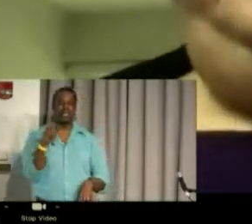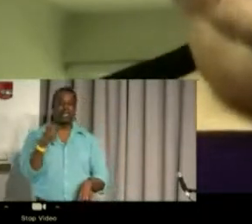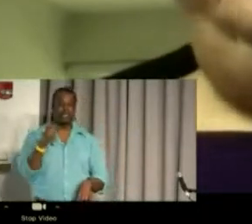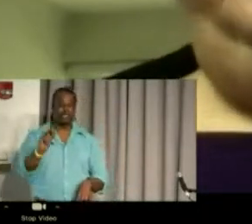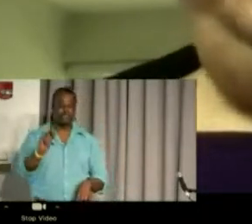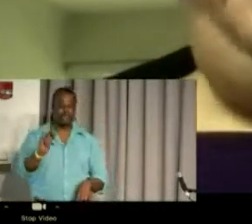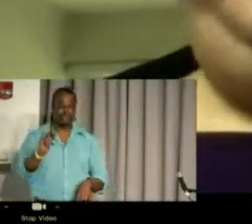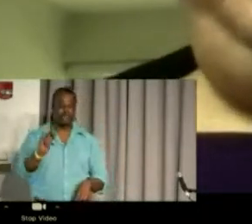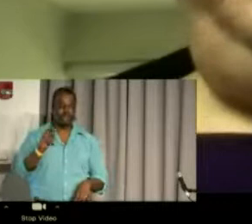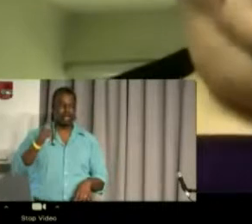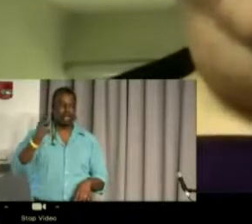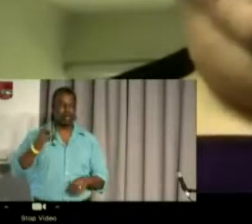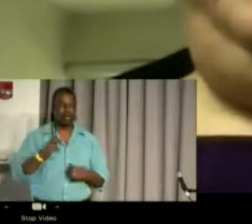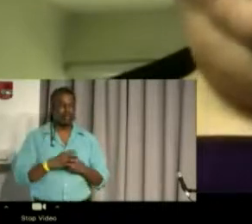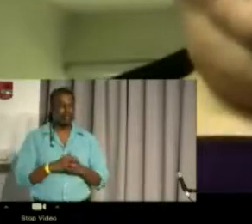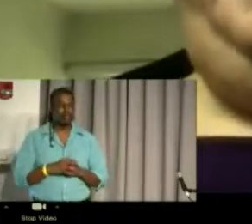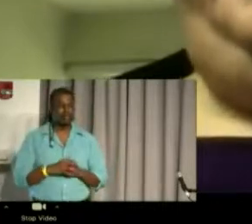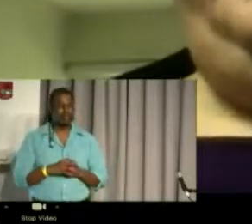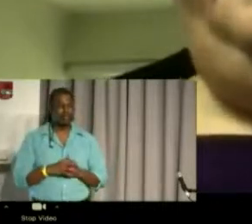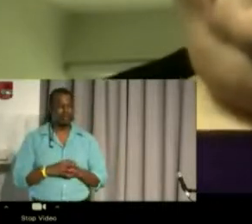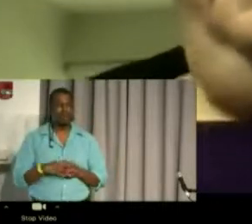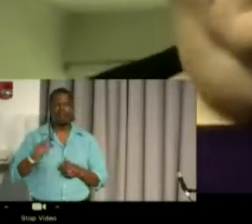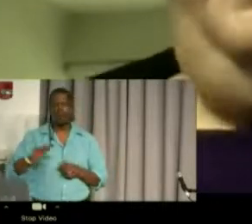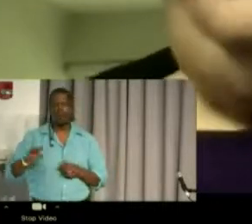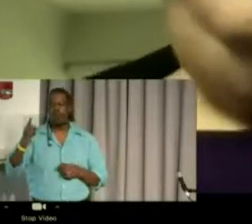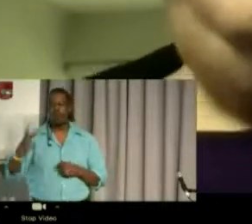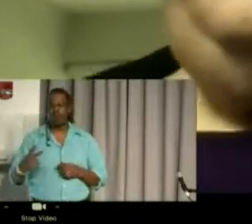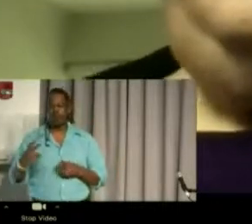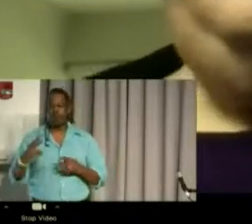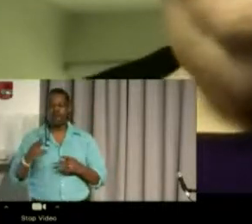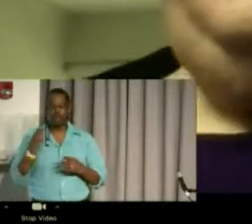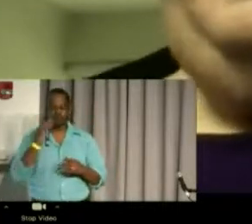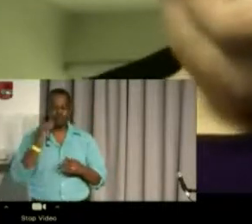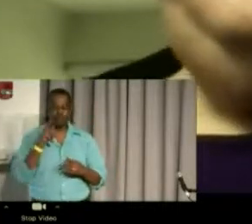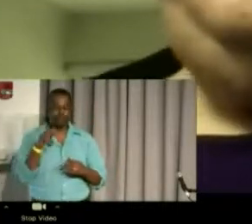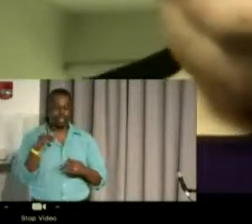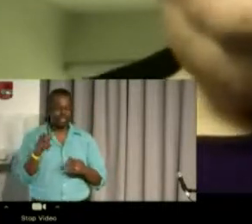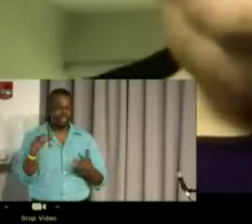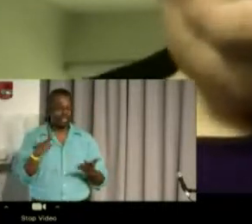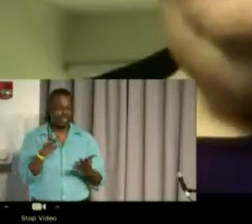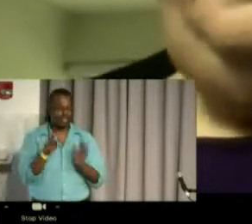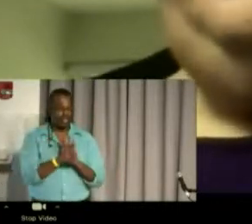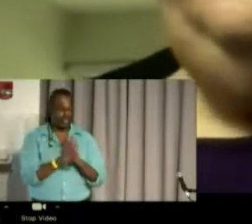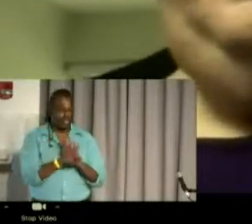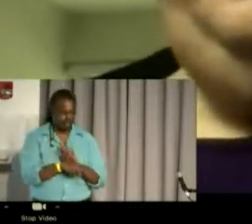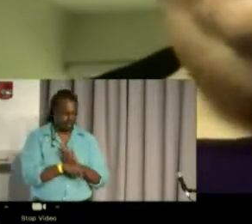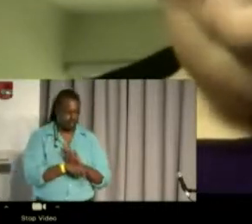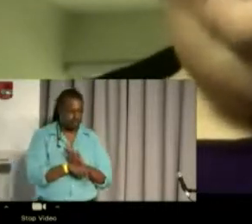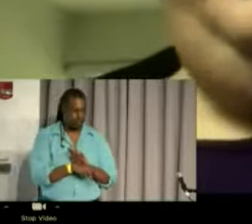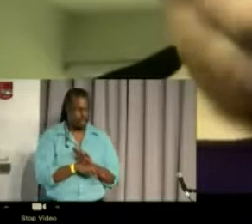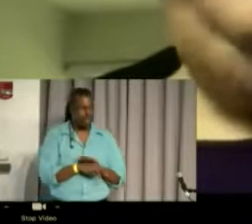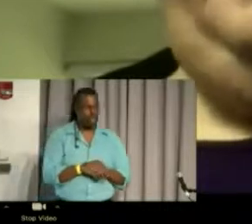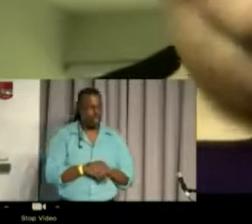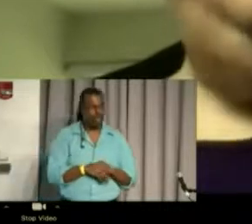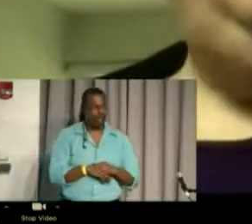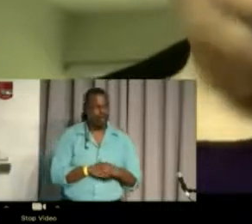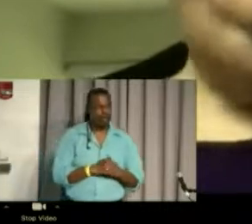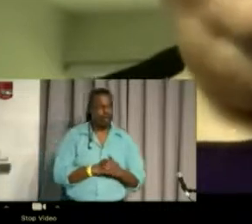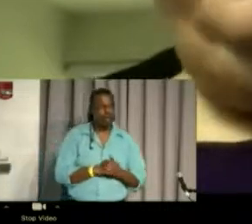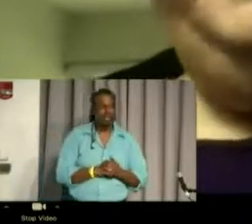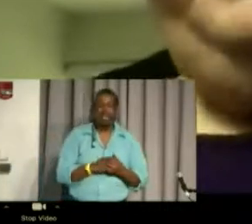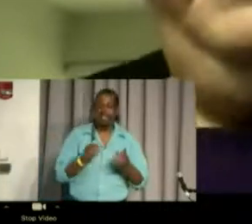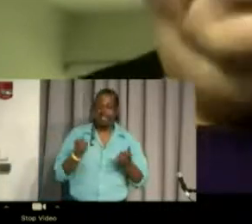vertebrate species, nearly 1/3, have been obliterated. 177 mammal species have lost 30% of their